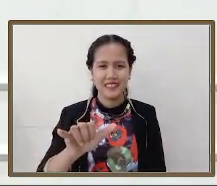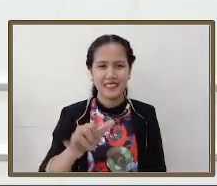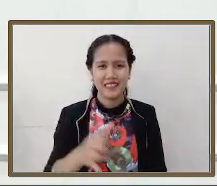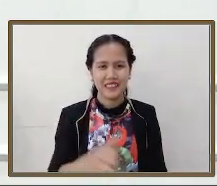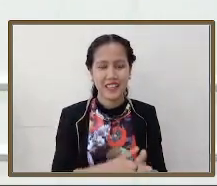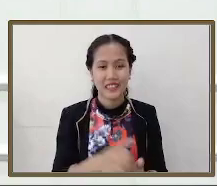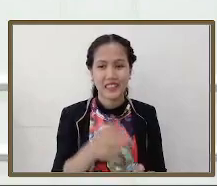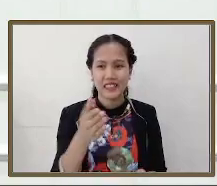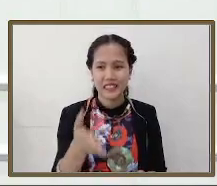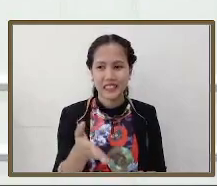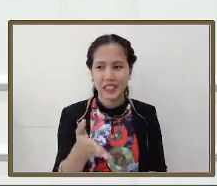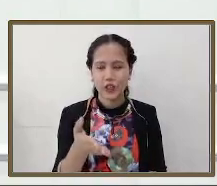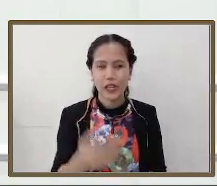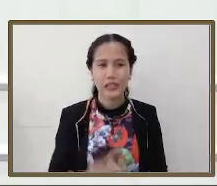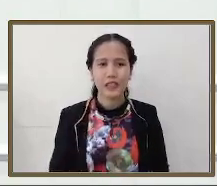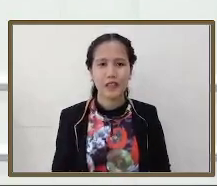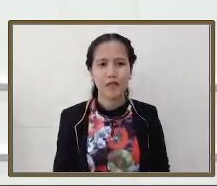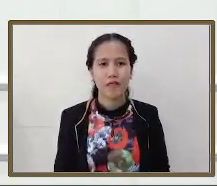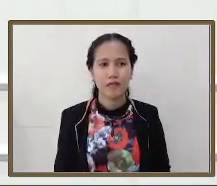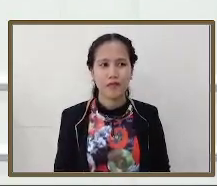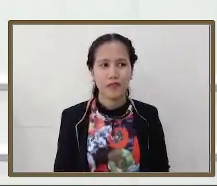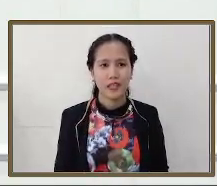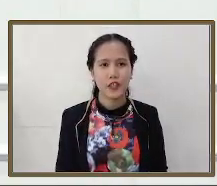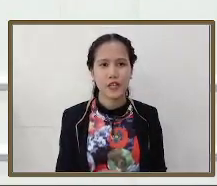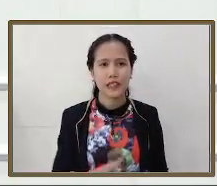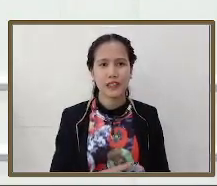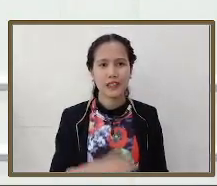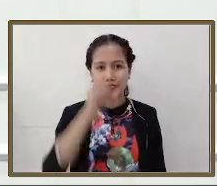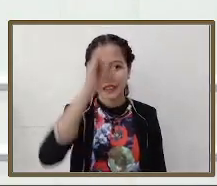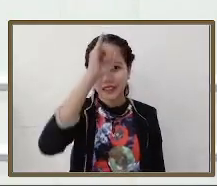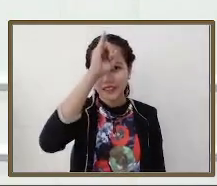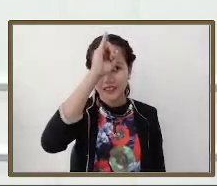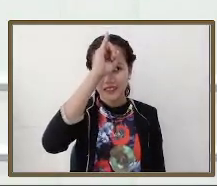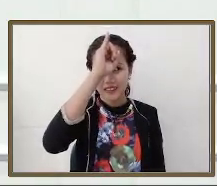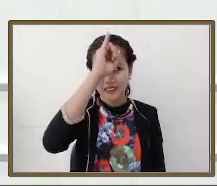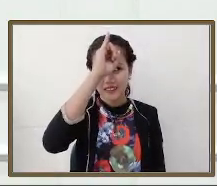ignorante na iniwasan mo at hindi mo tinanggap yung knowledge na yun.